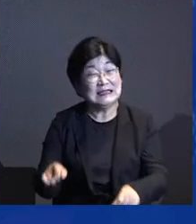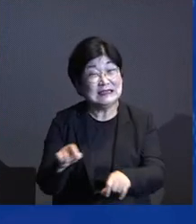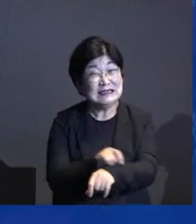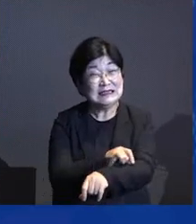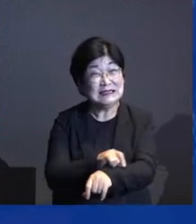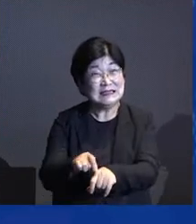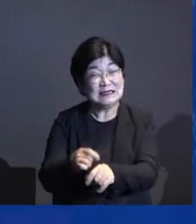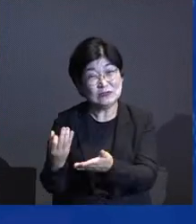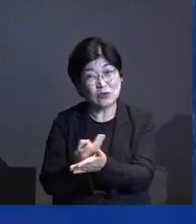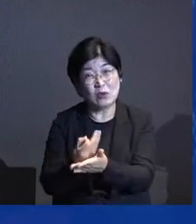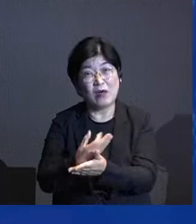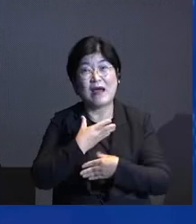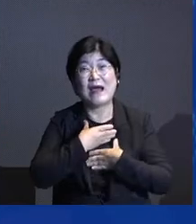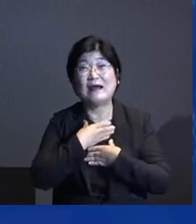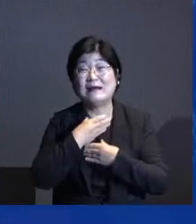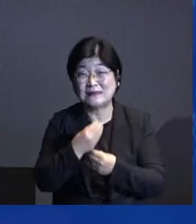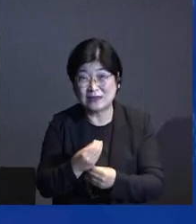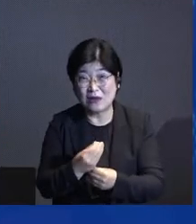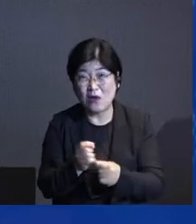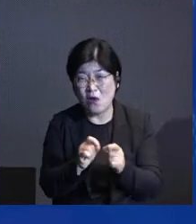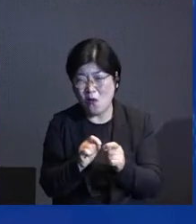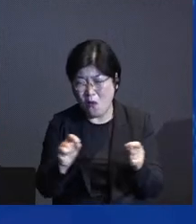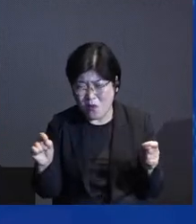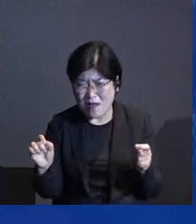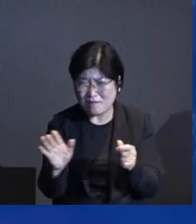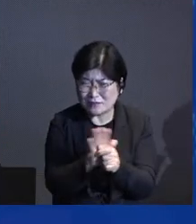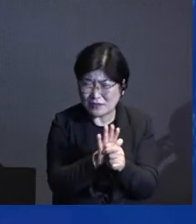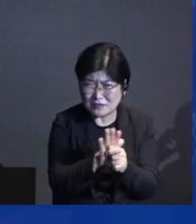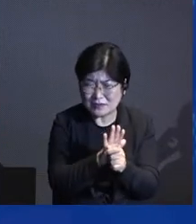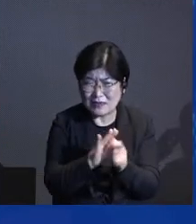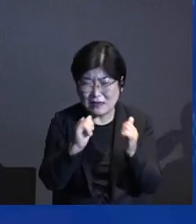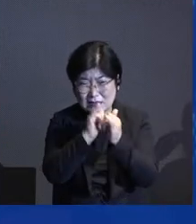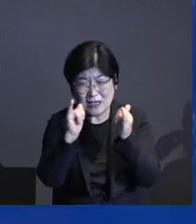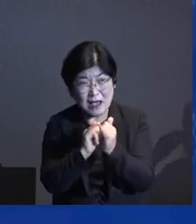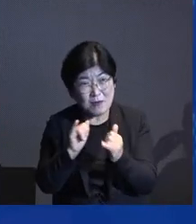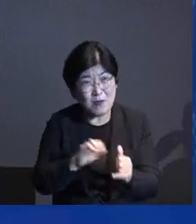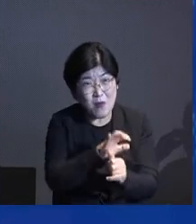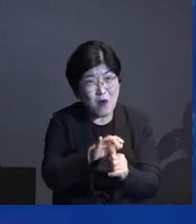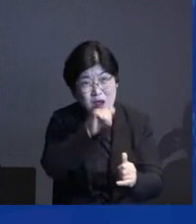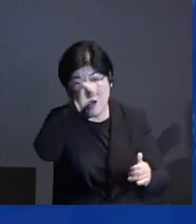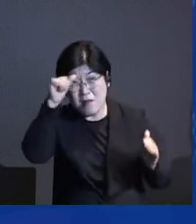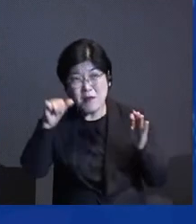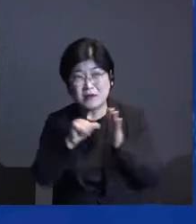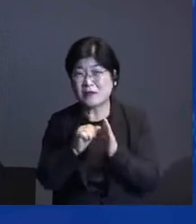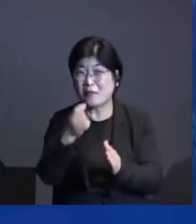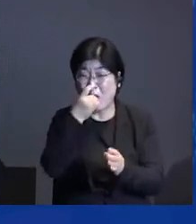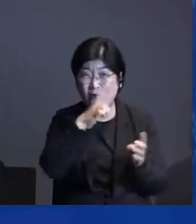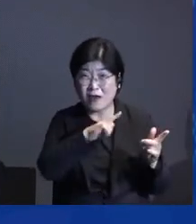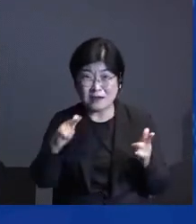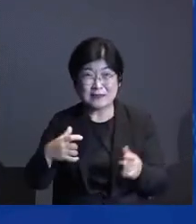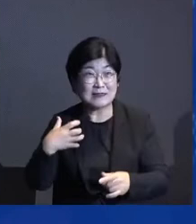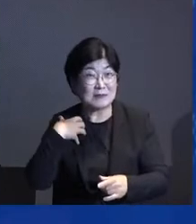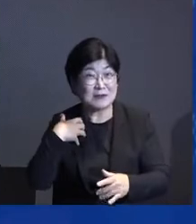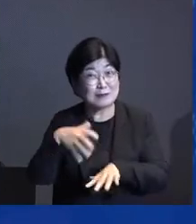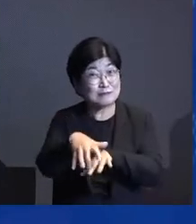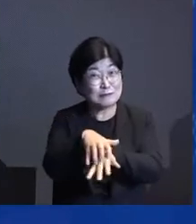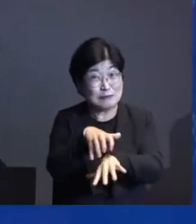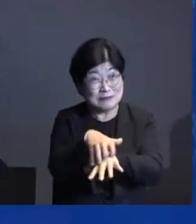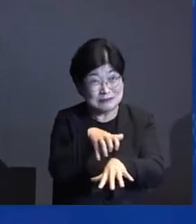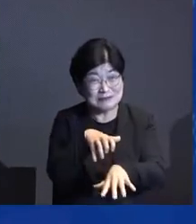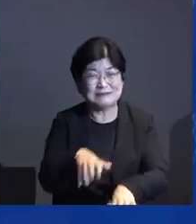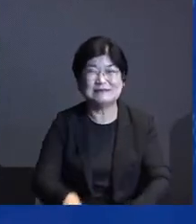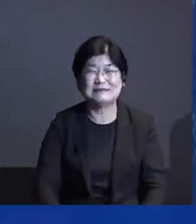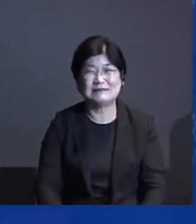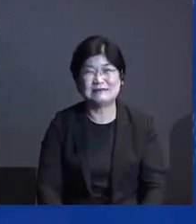healthy aging, long-term care, and social protection and lifelong learning, as we learned from President Zhou as well. And